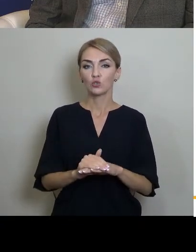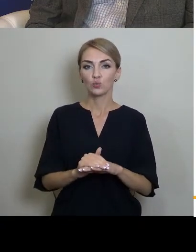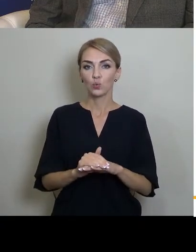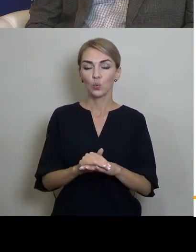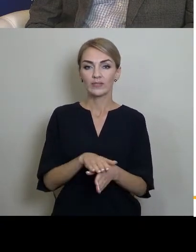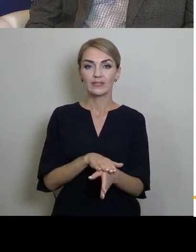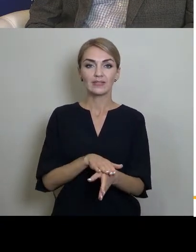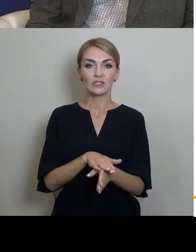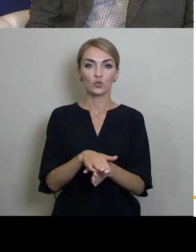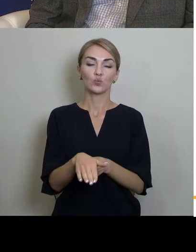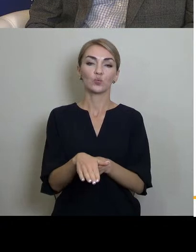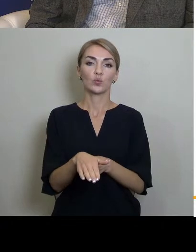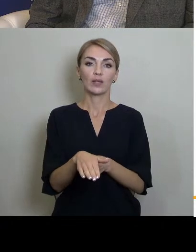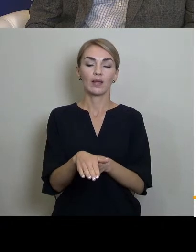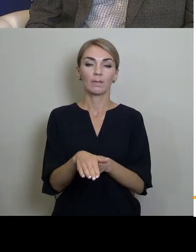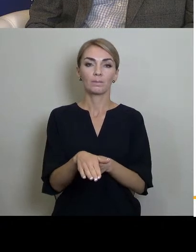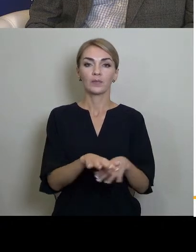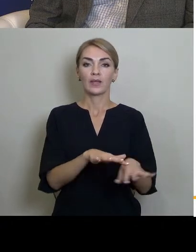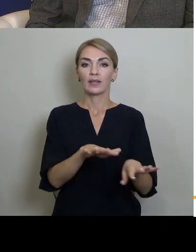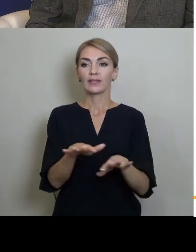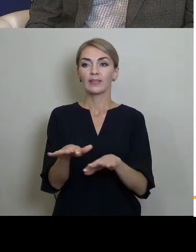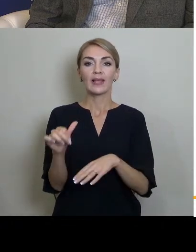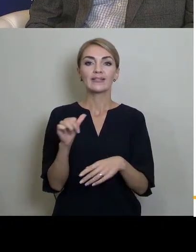system carries out